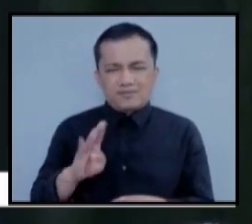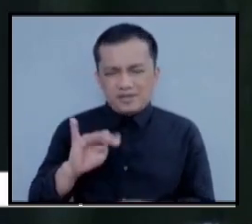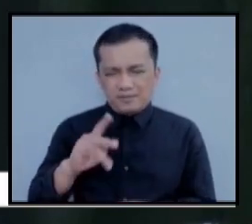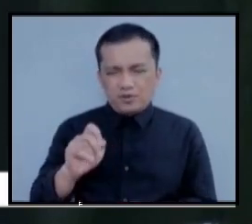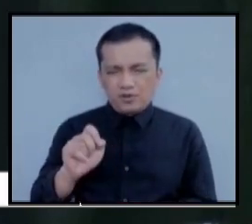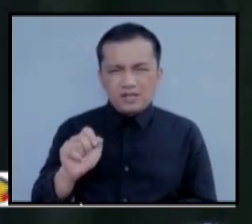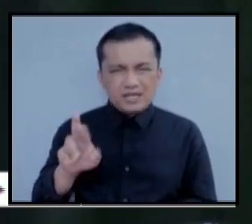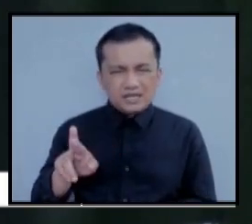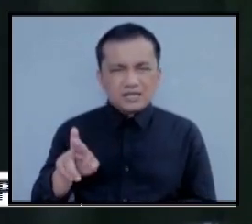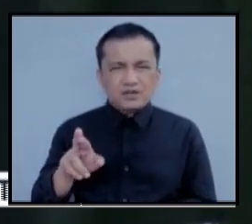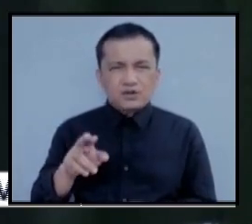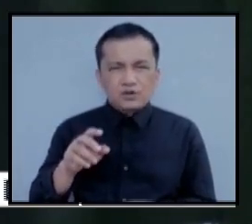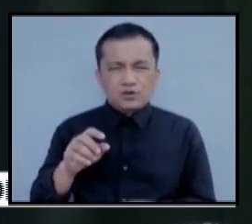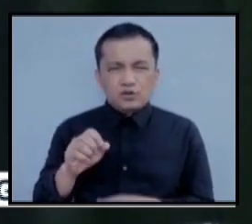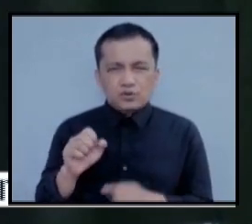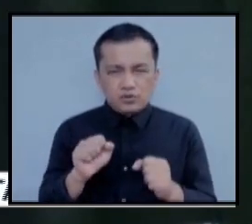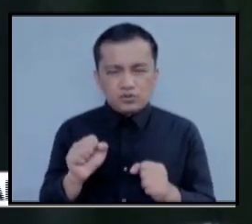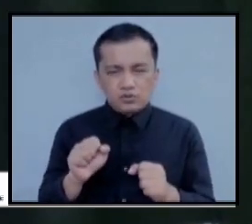formula, wherein